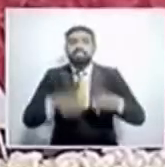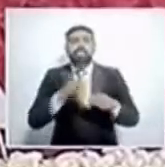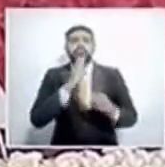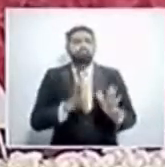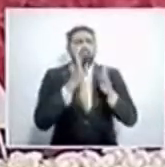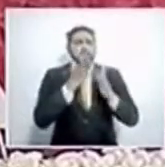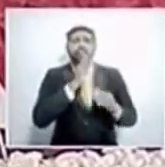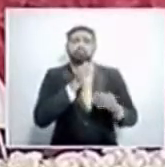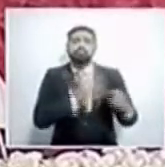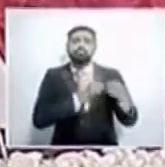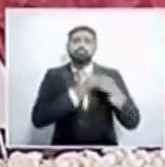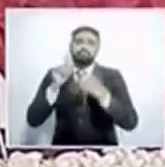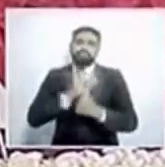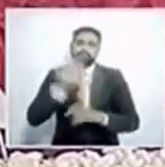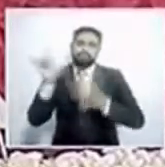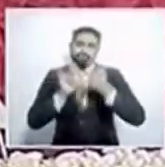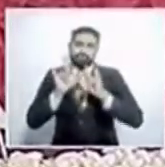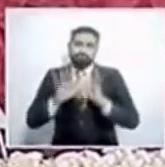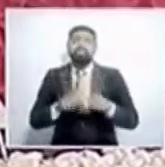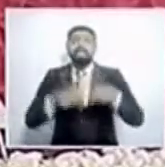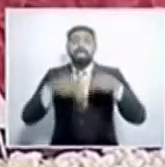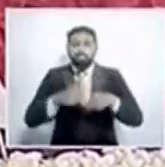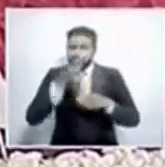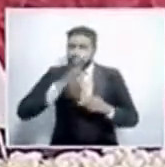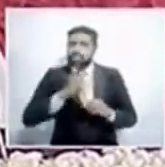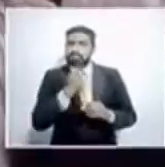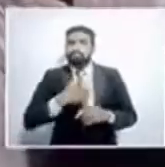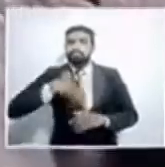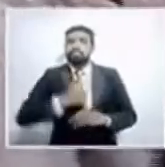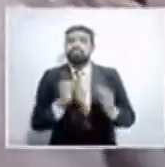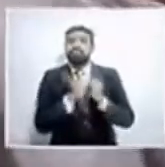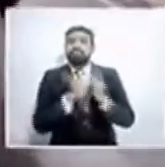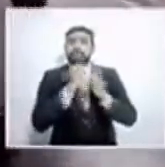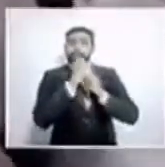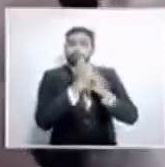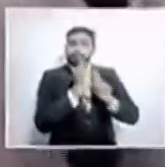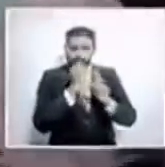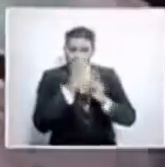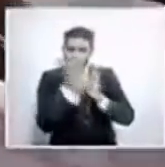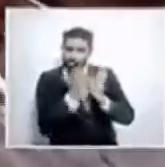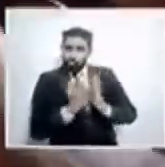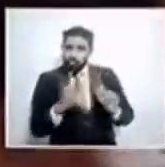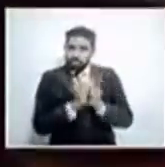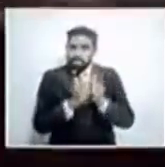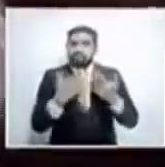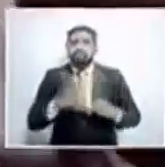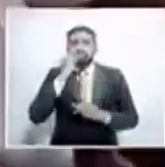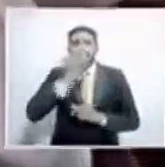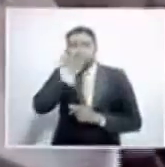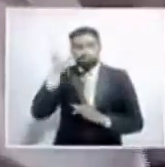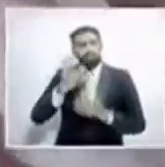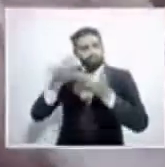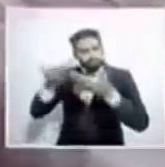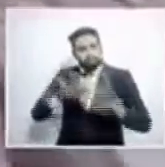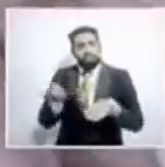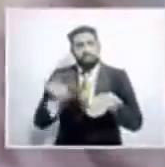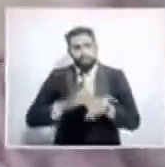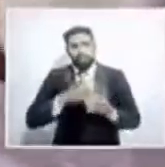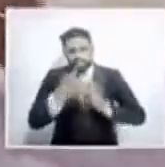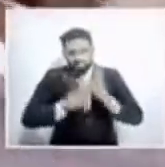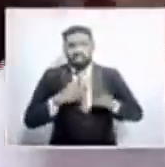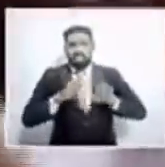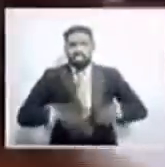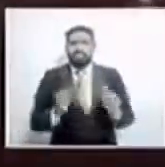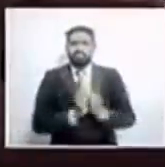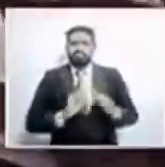to create a program to bring these people back by appreciating them. There is no point in acting aggressively. The condition in which the state that once